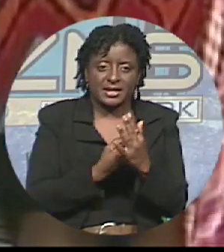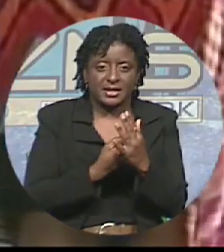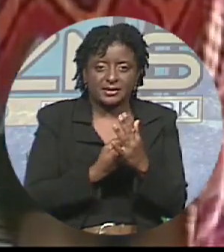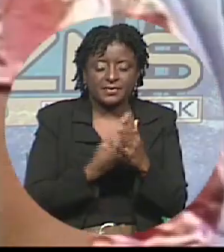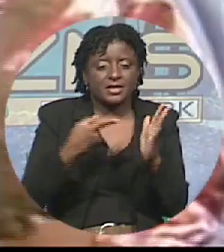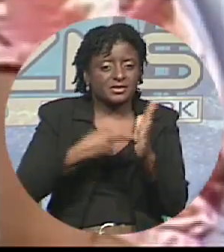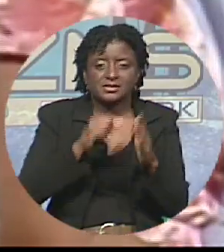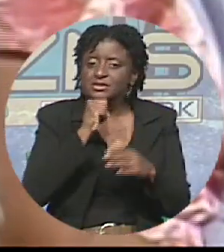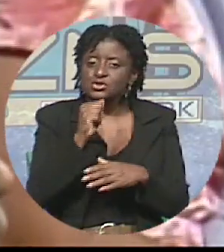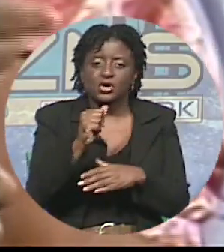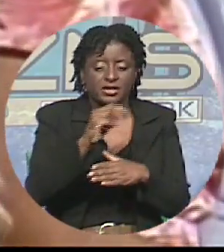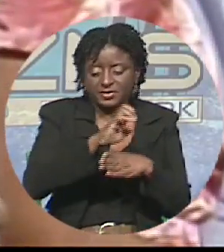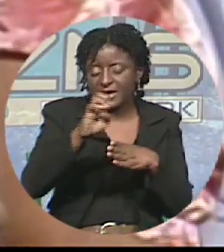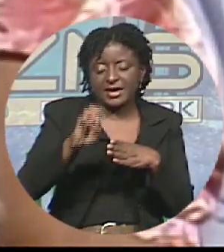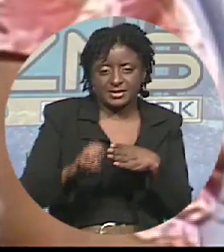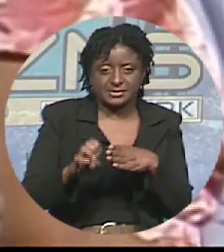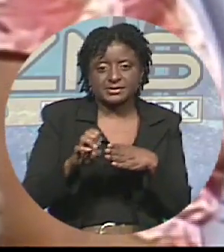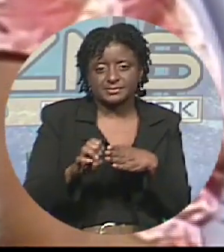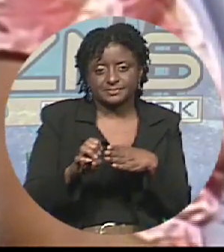isn't the end.